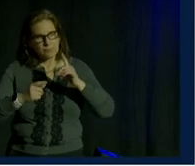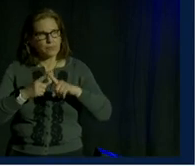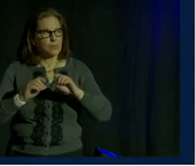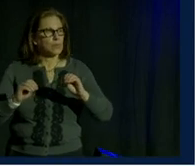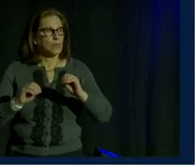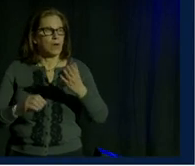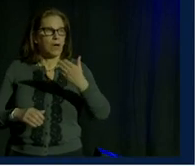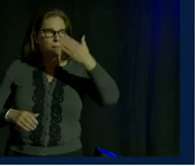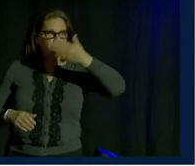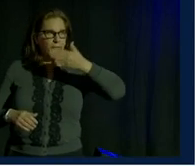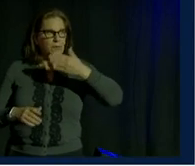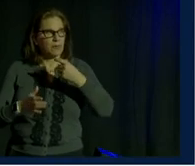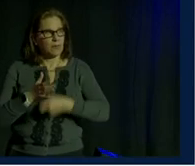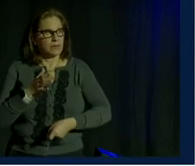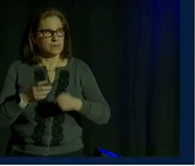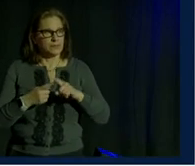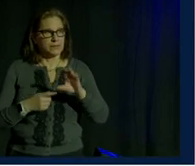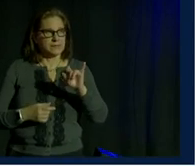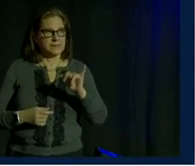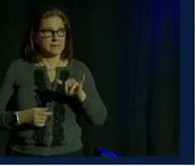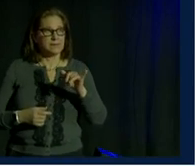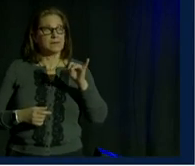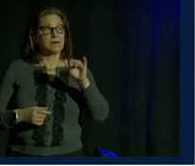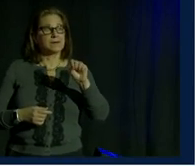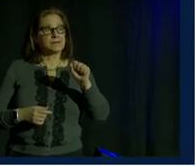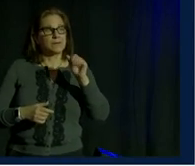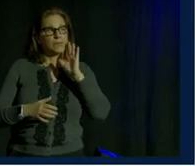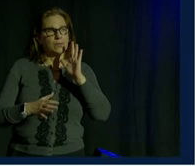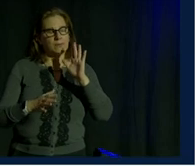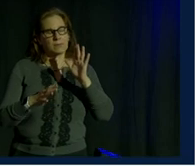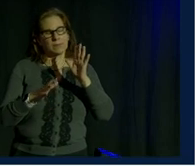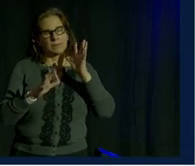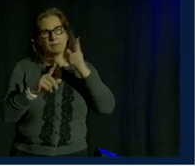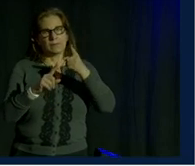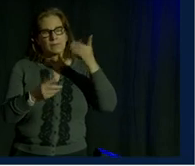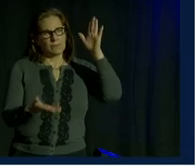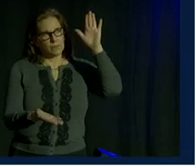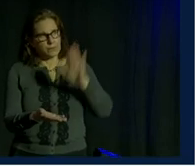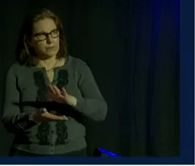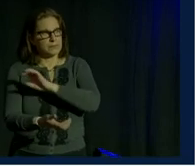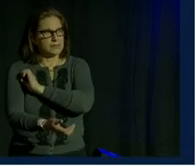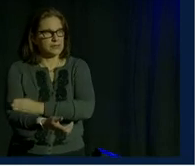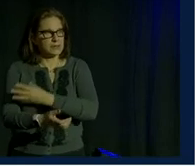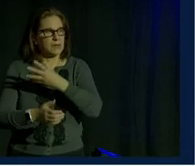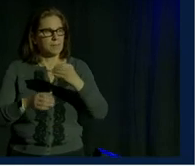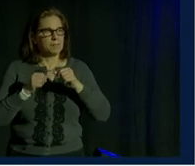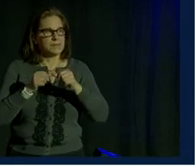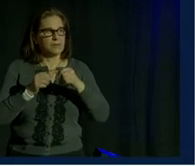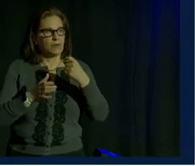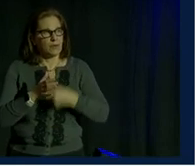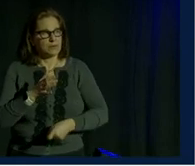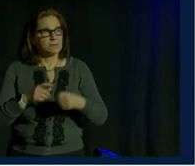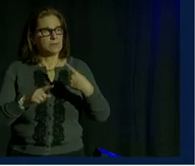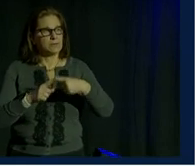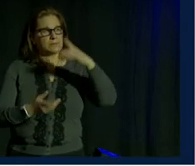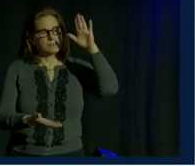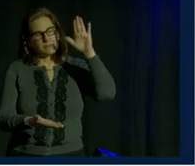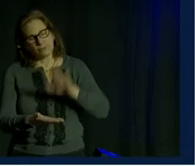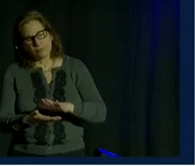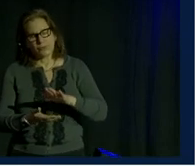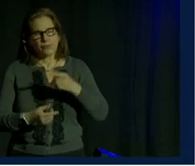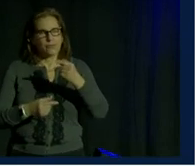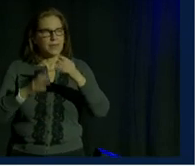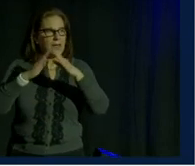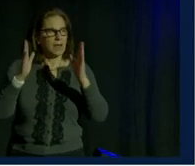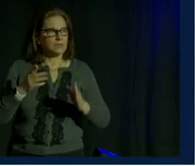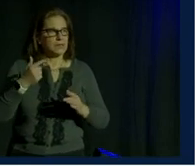reduce energy, water, operating and maintenance costs, and reduce greenhouse gases from district government facilities. Energy